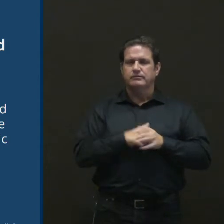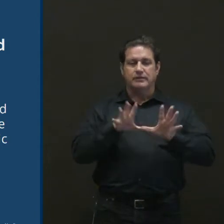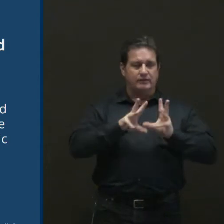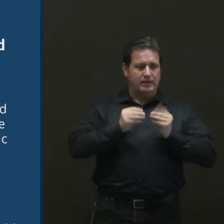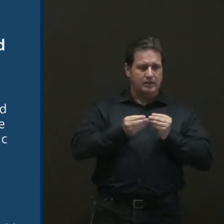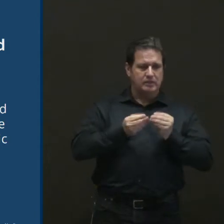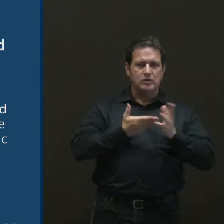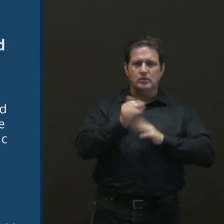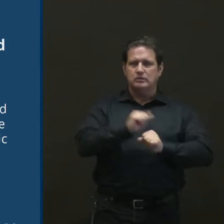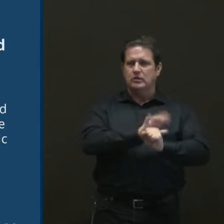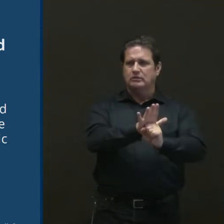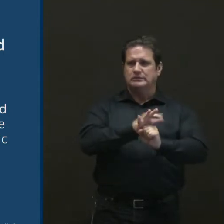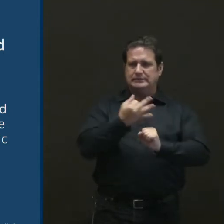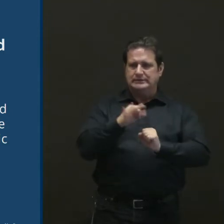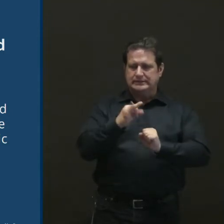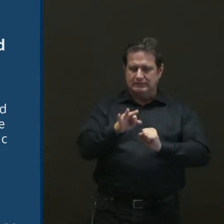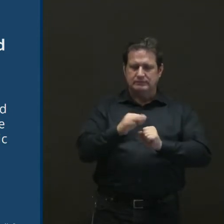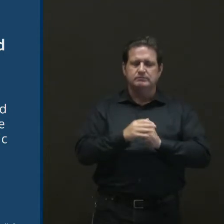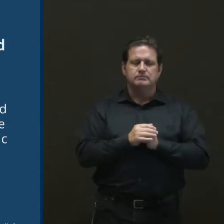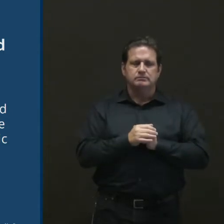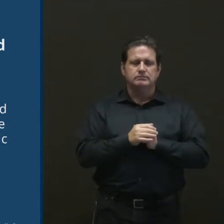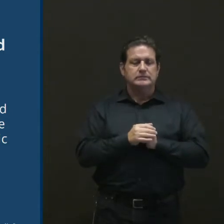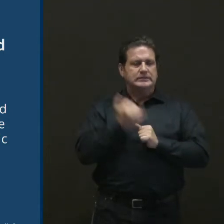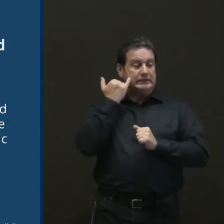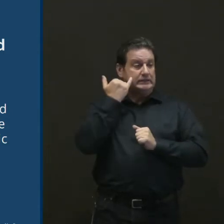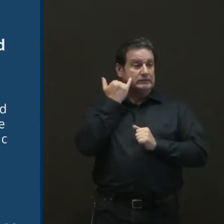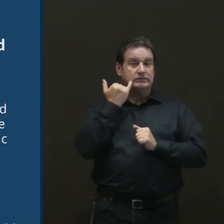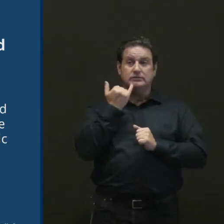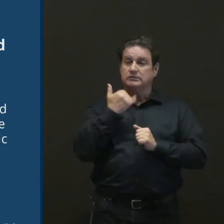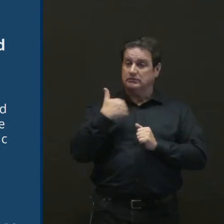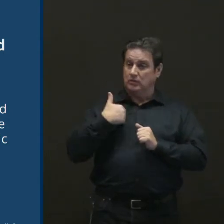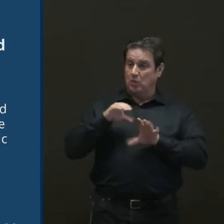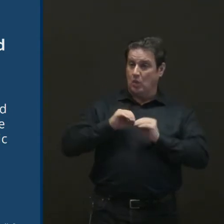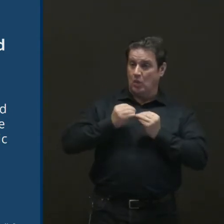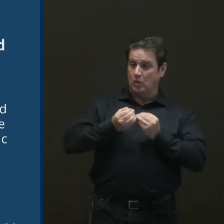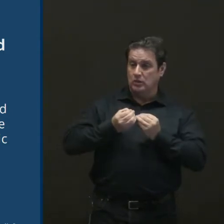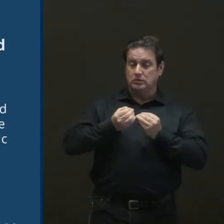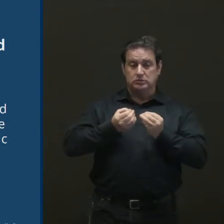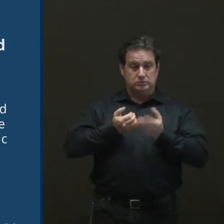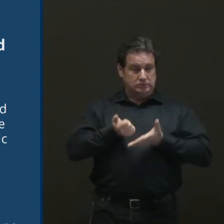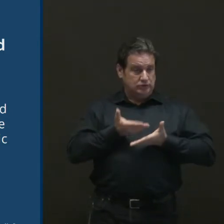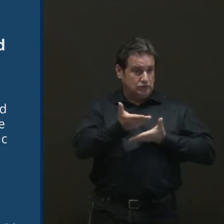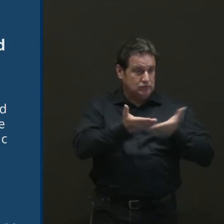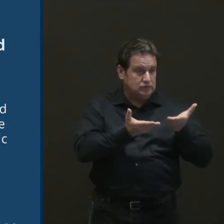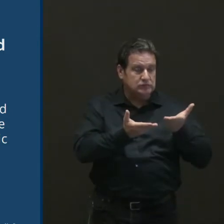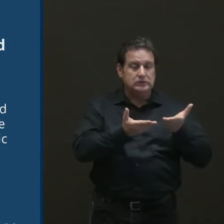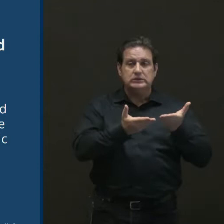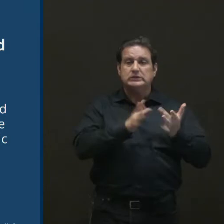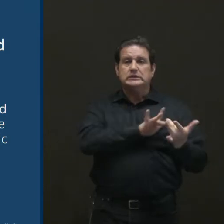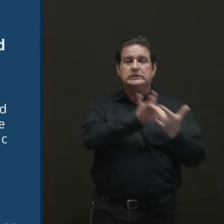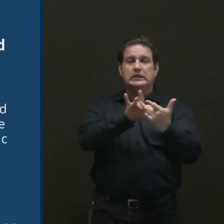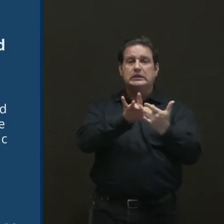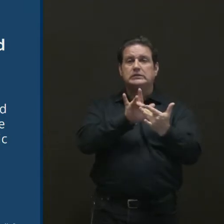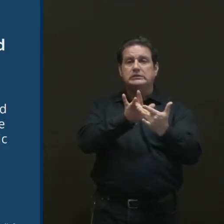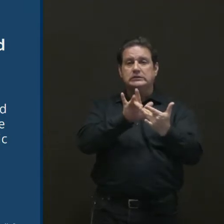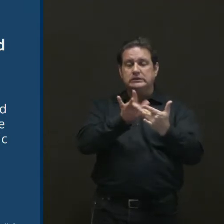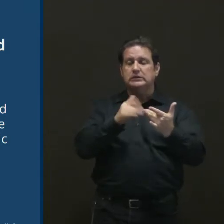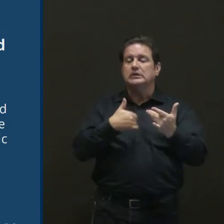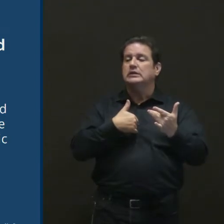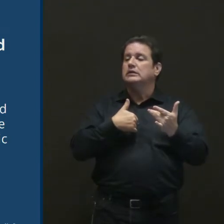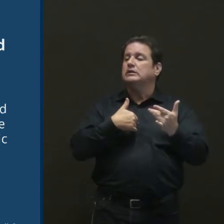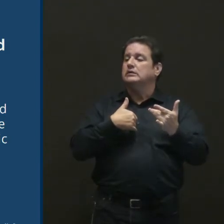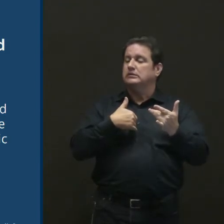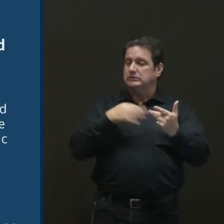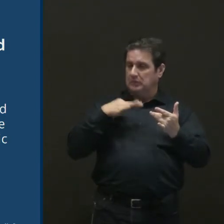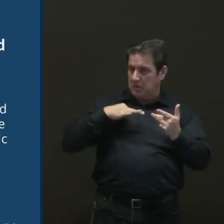families through the COVID-19 pandemic. If you are one of those, most of you have contacted us or have been